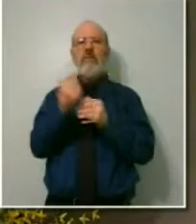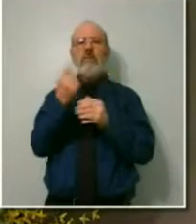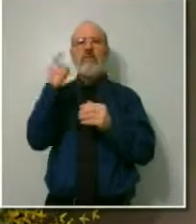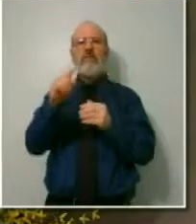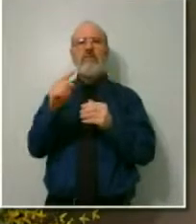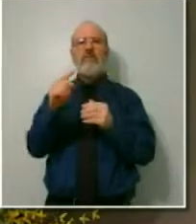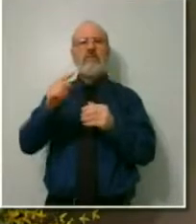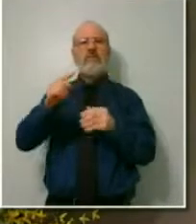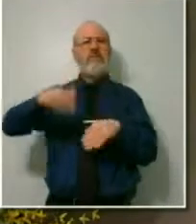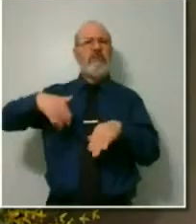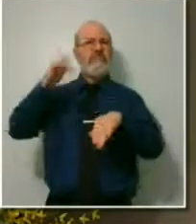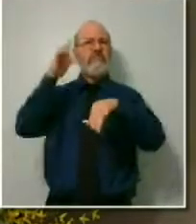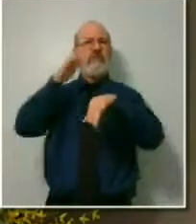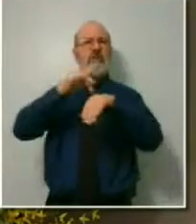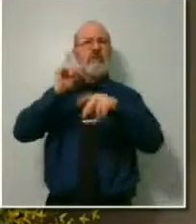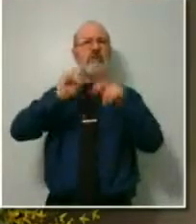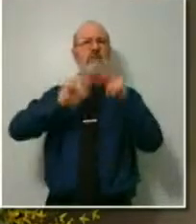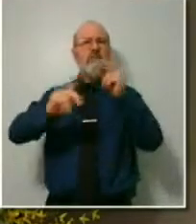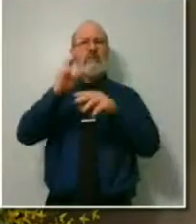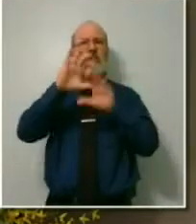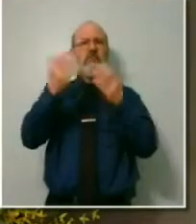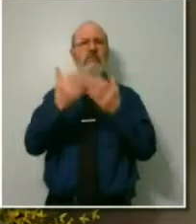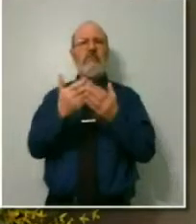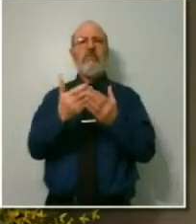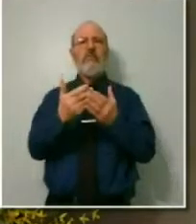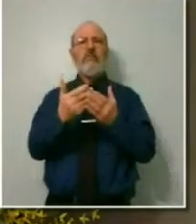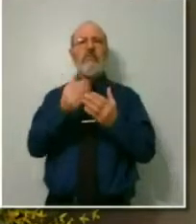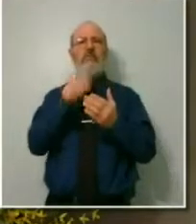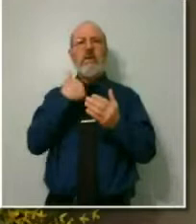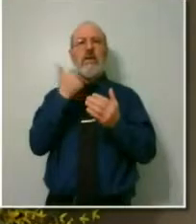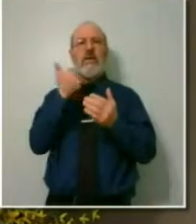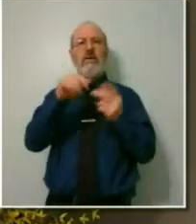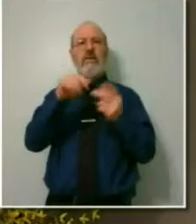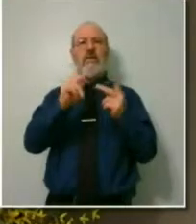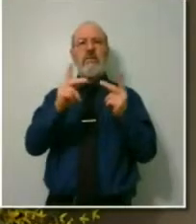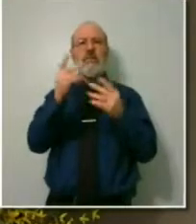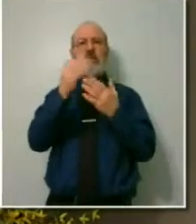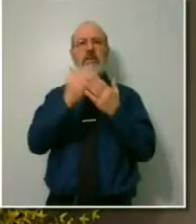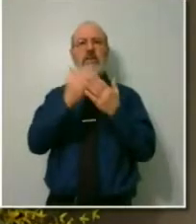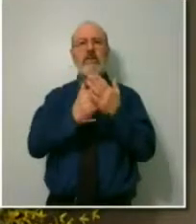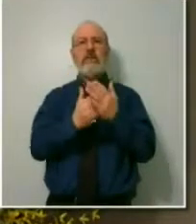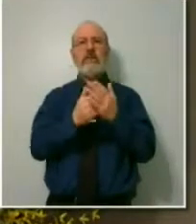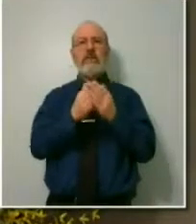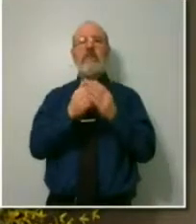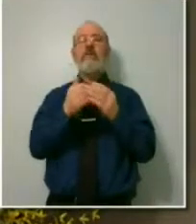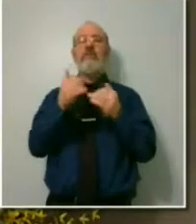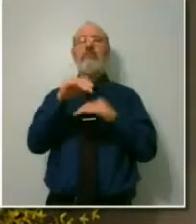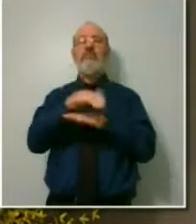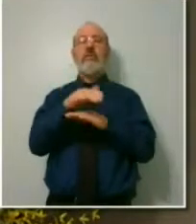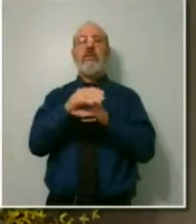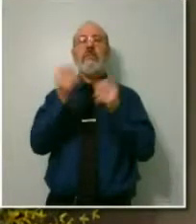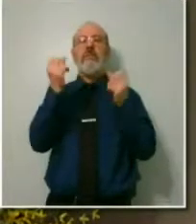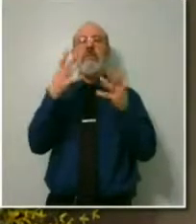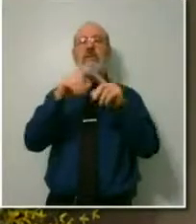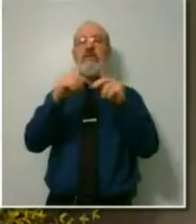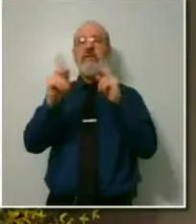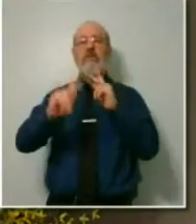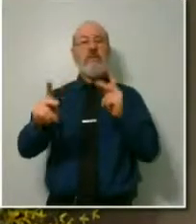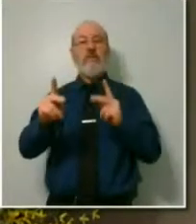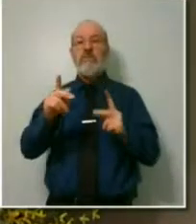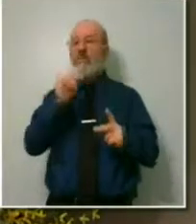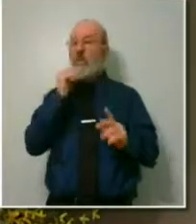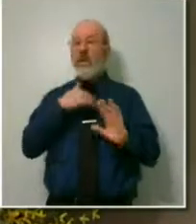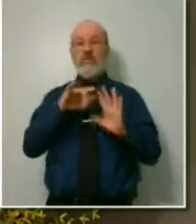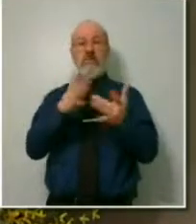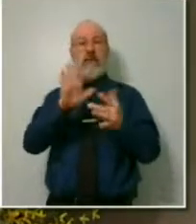unreached peoples of the world. We don't have anybody specifically listed on our list tonight, but there are many people that don't have a Bible in their language, don't have a